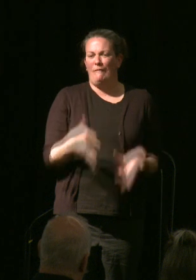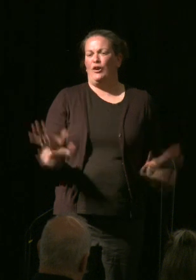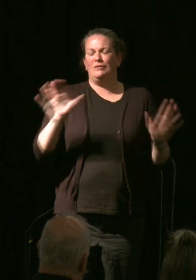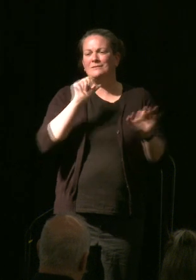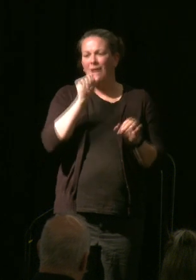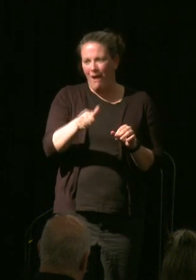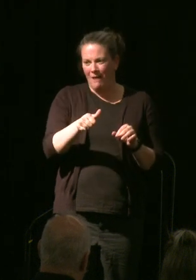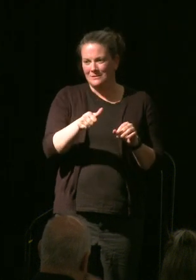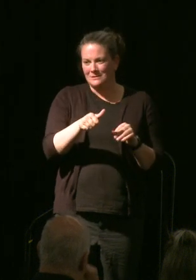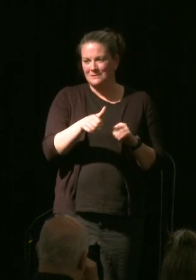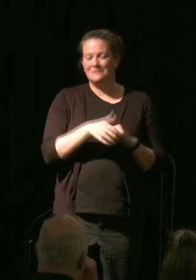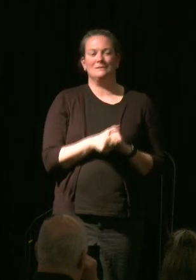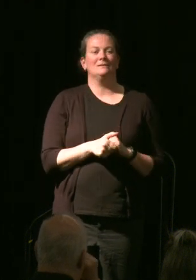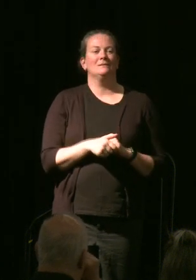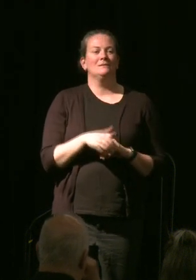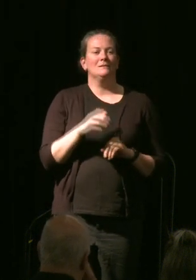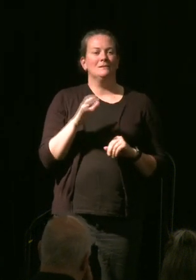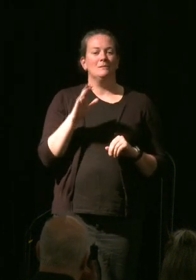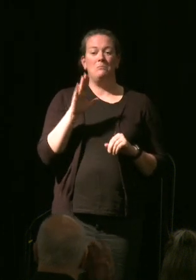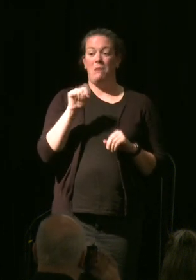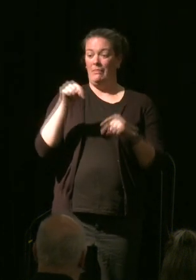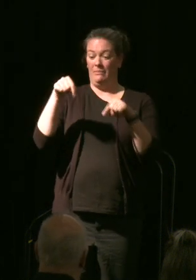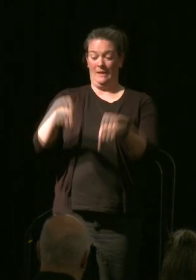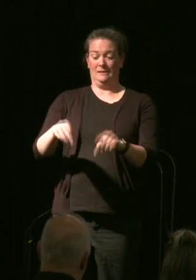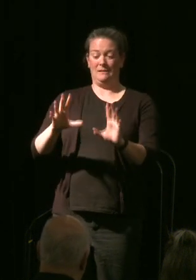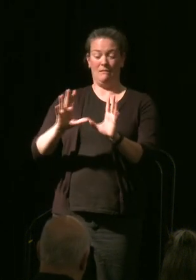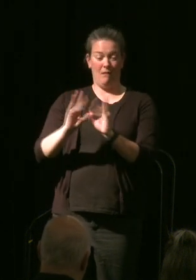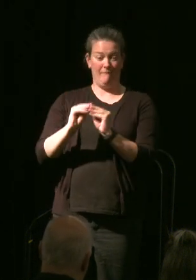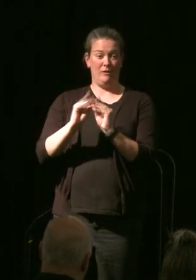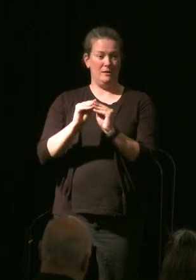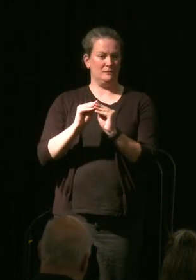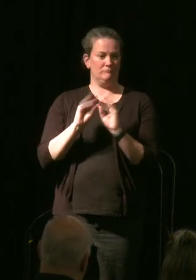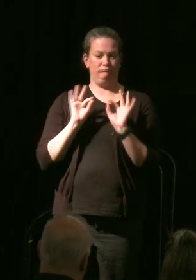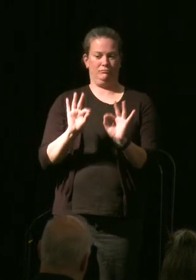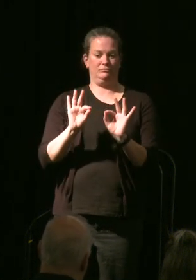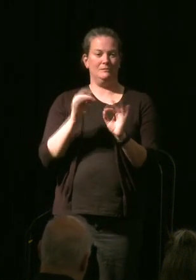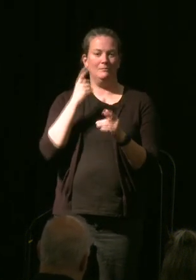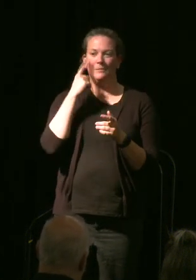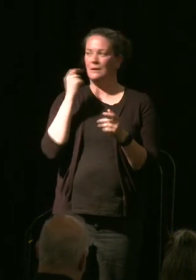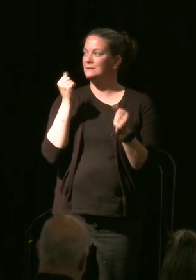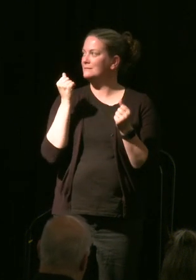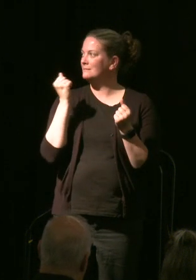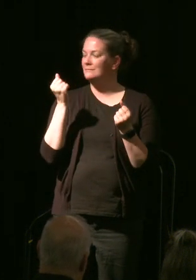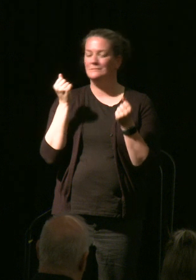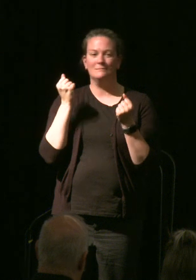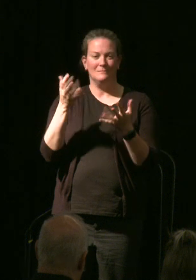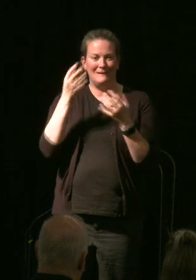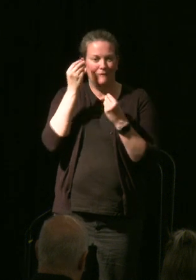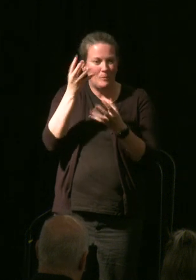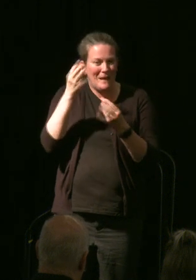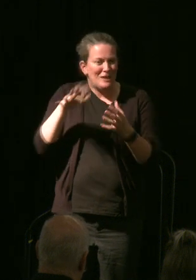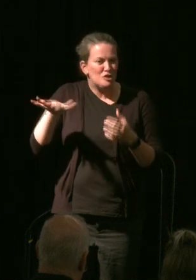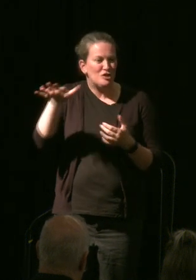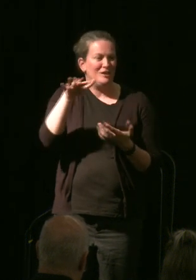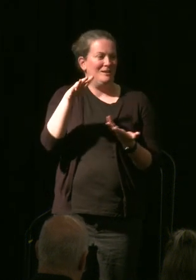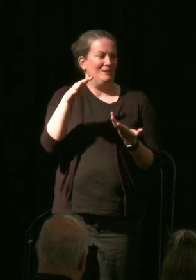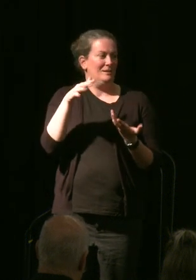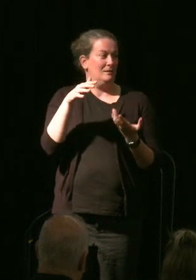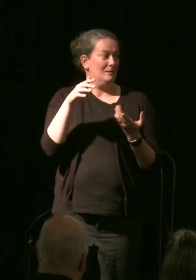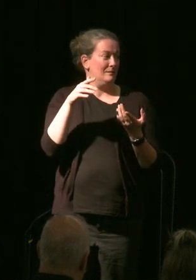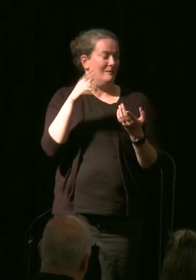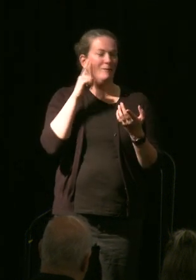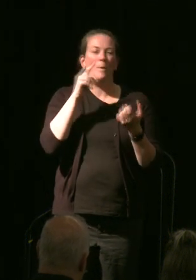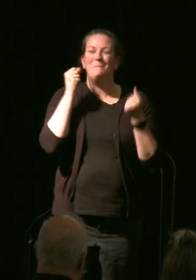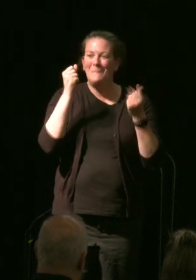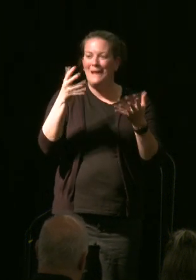And I think that part of what's so wonderful about this conference is that we have all of the information, as much information as we can, for as many people as we